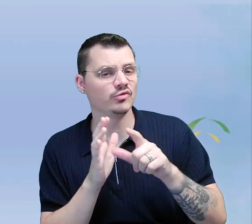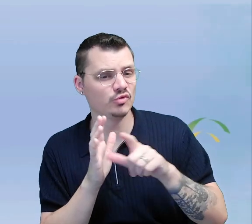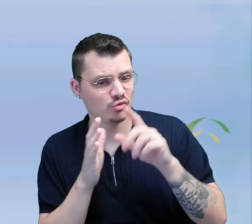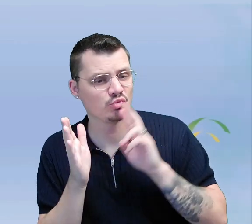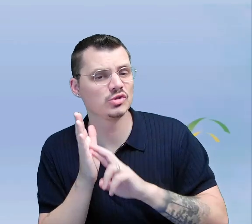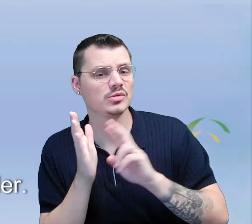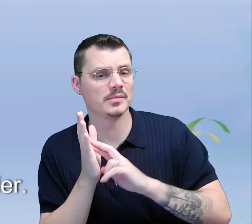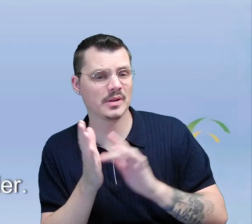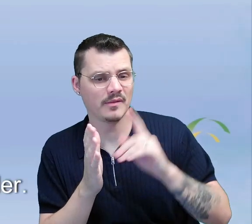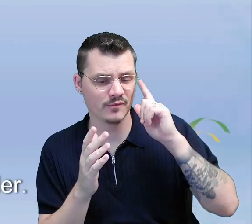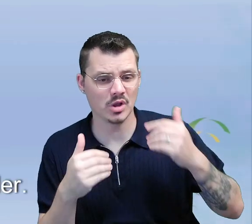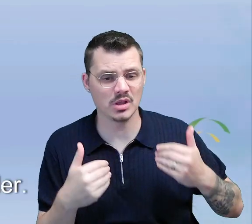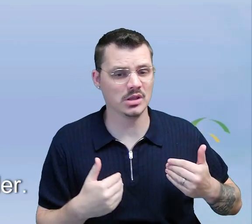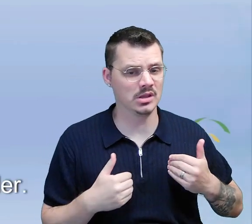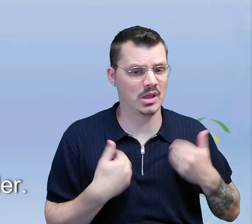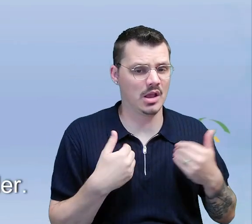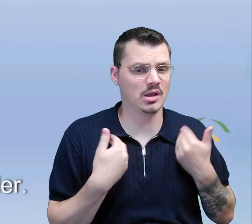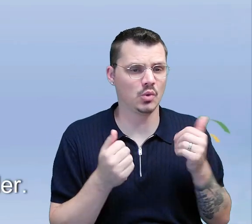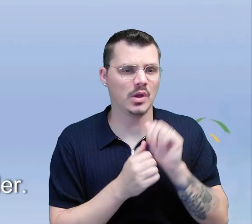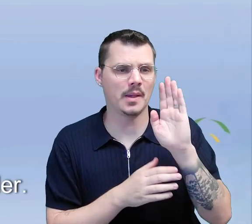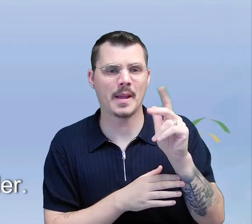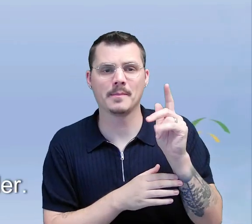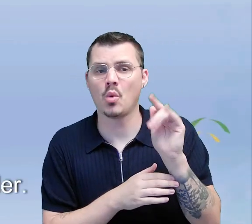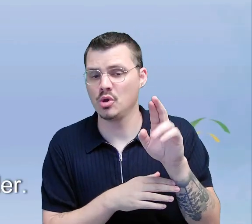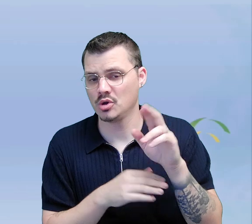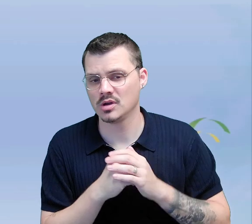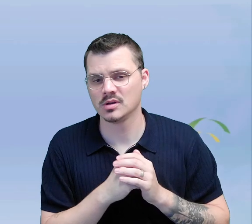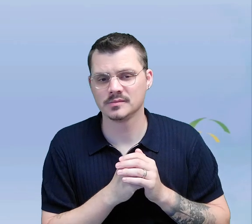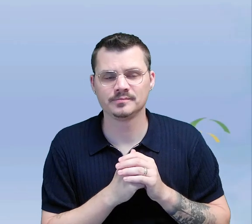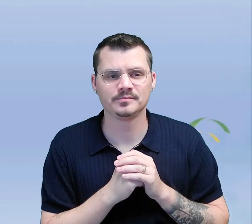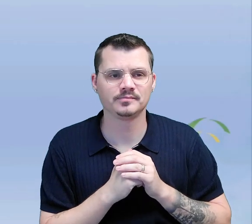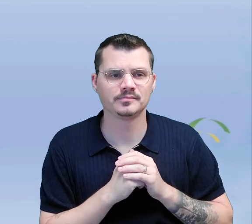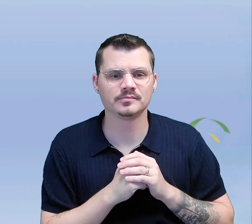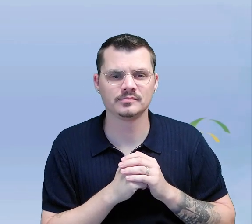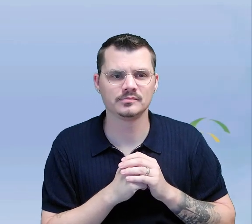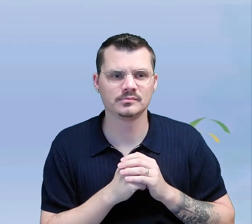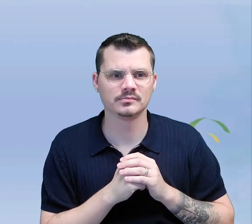medicine for young people with bipolar disorder.